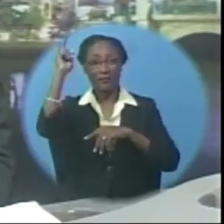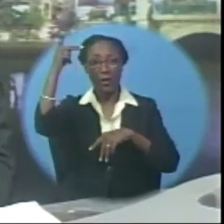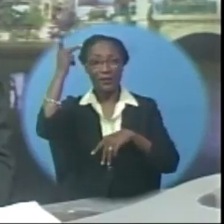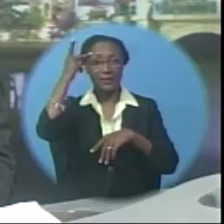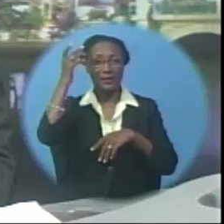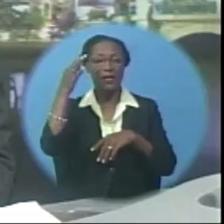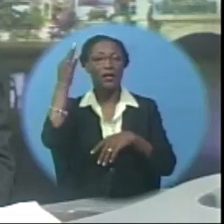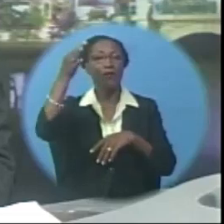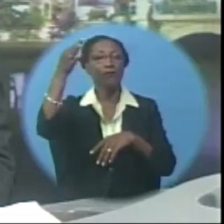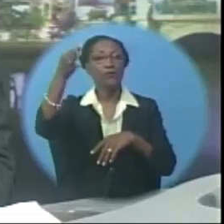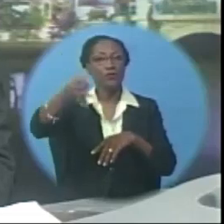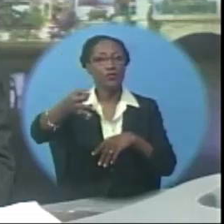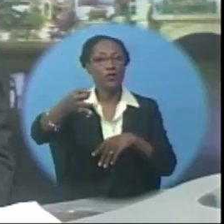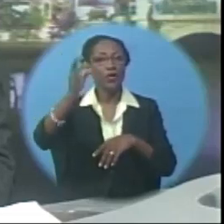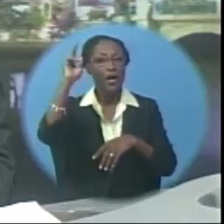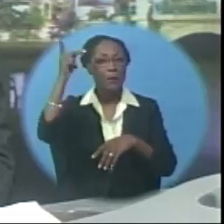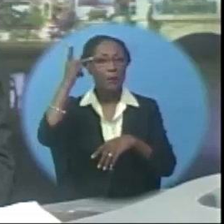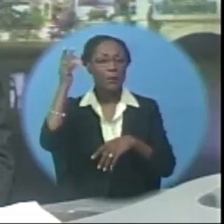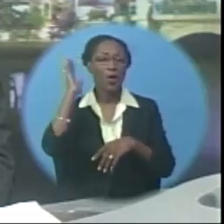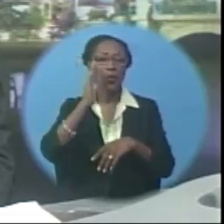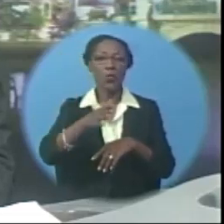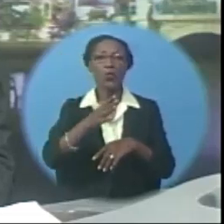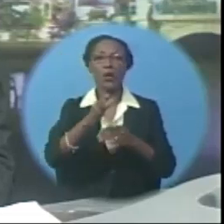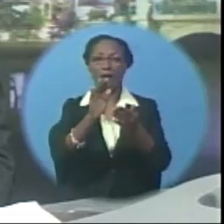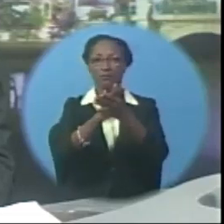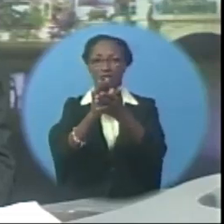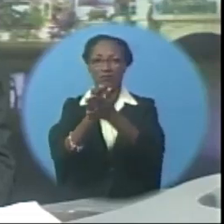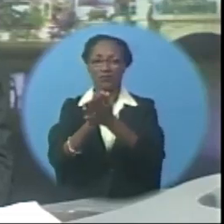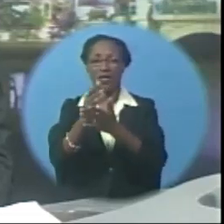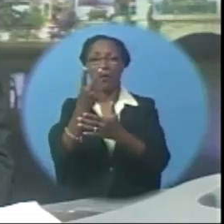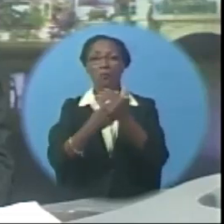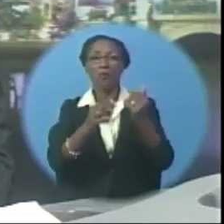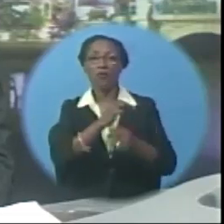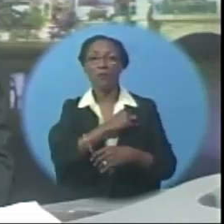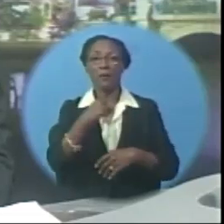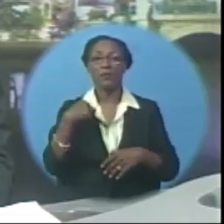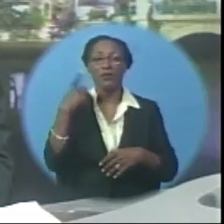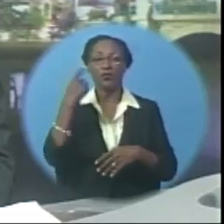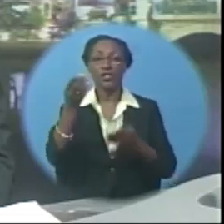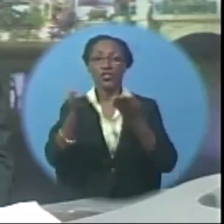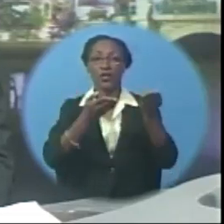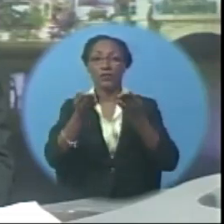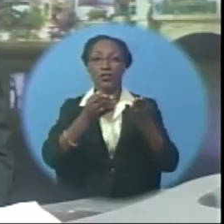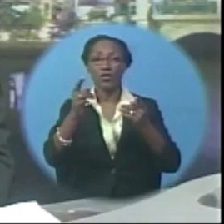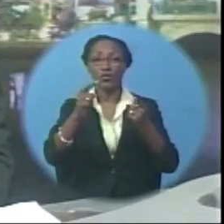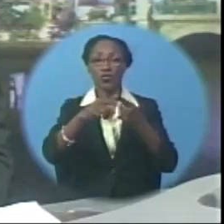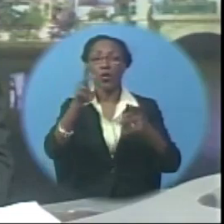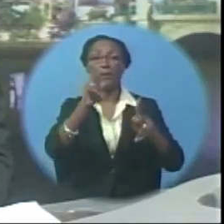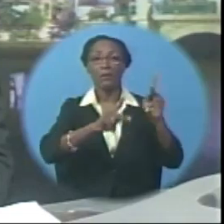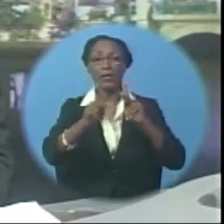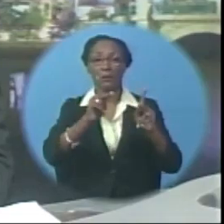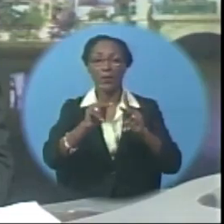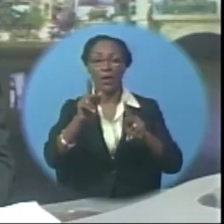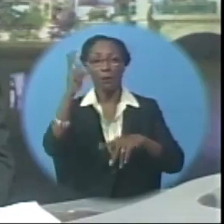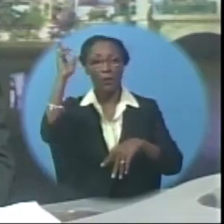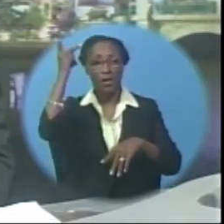future date, the Parliament will pay tribute to both members for their services to the people, the Parliament, and